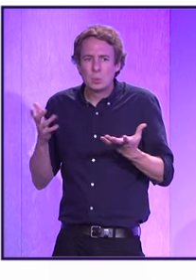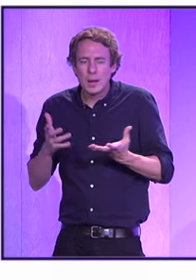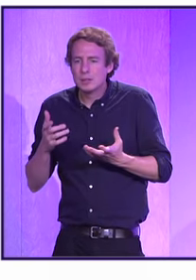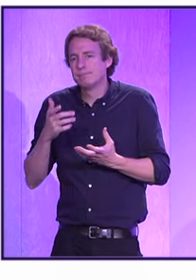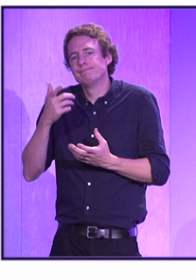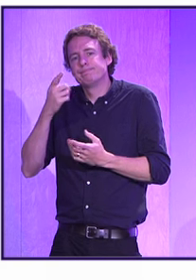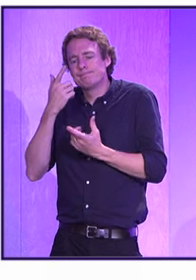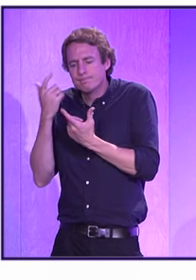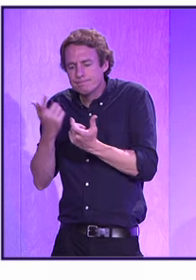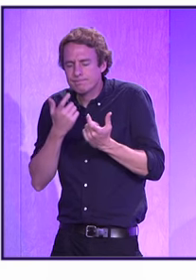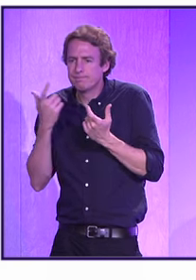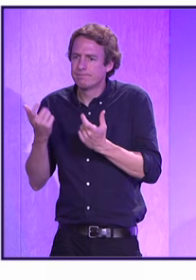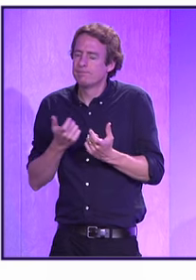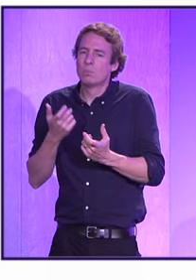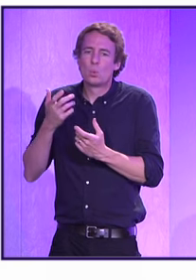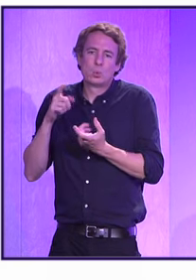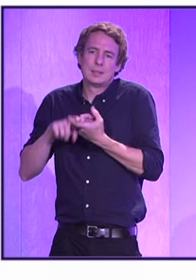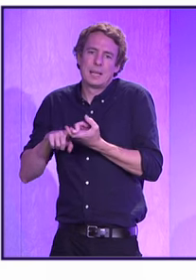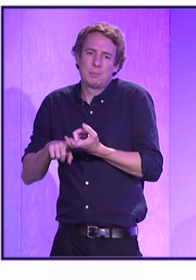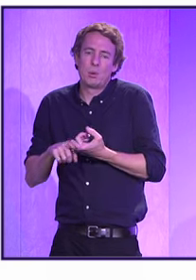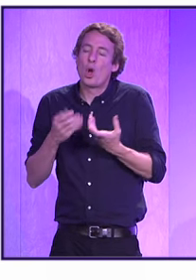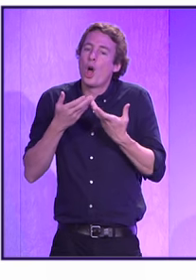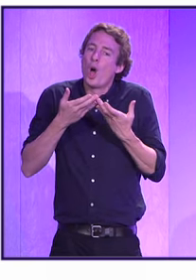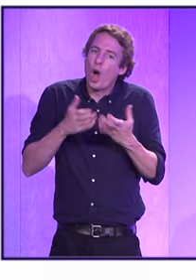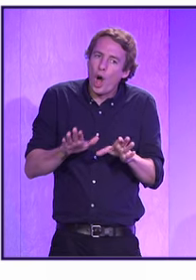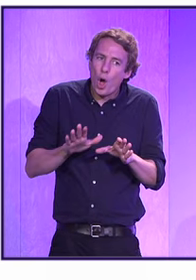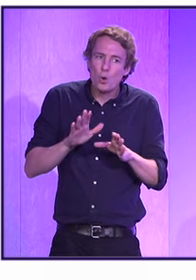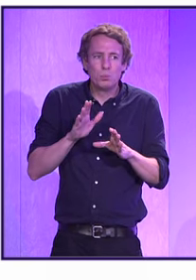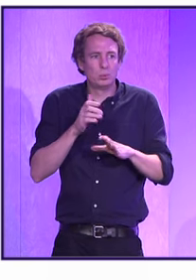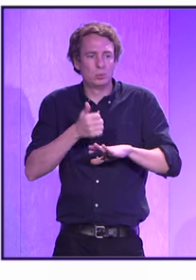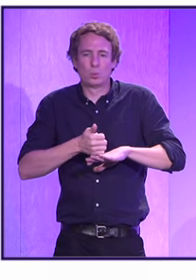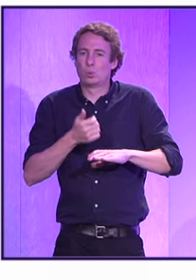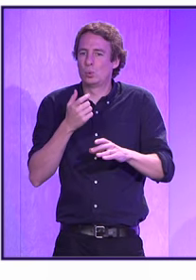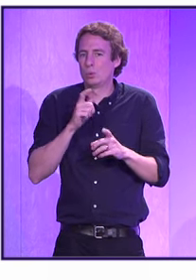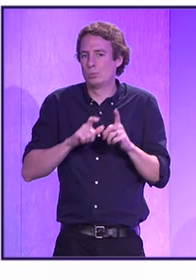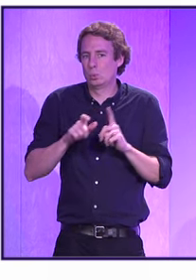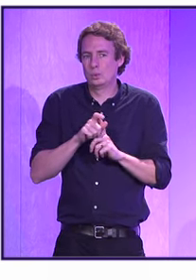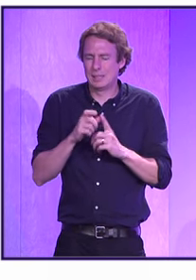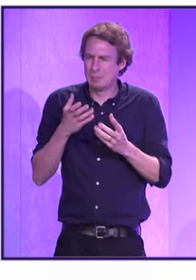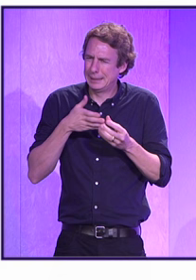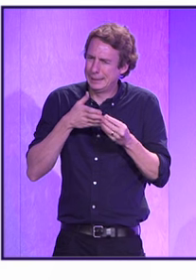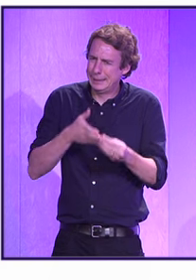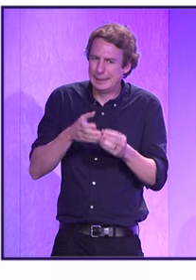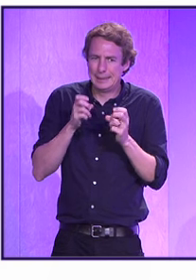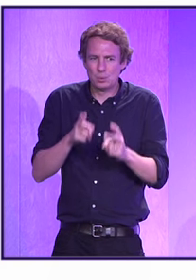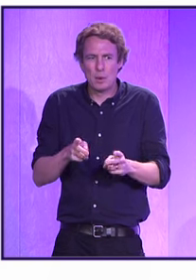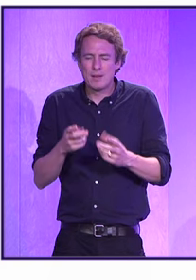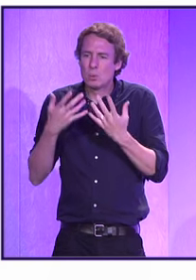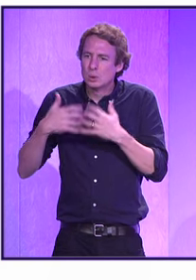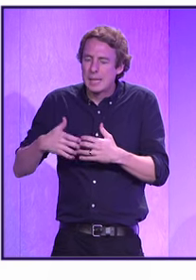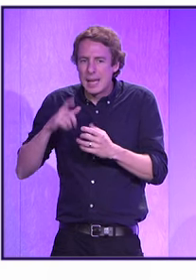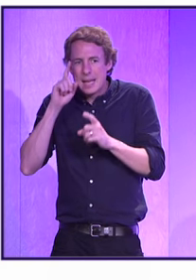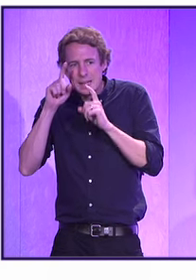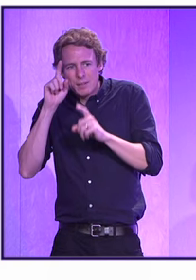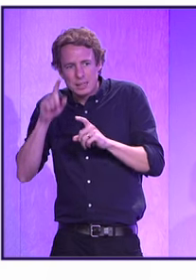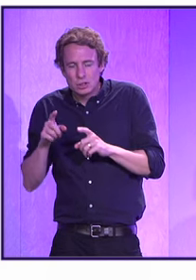making decisions around choices of data centers. Open source communities have always led the way, you know, when it comes to innovation in the tech